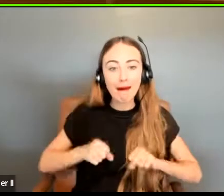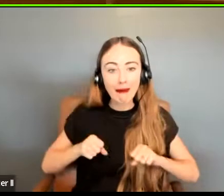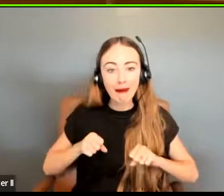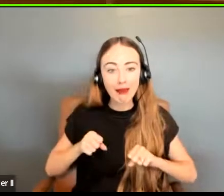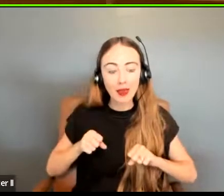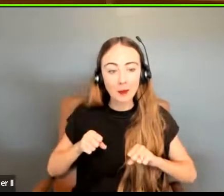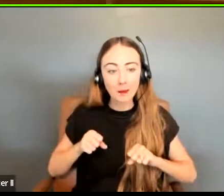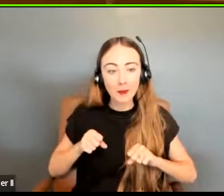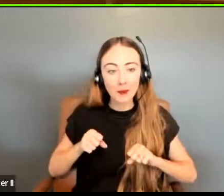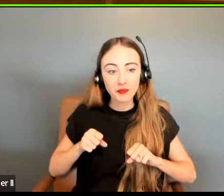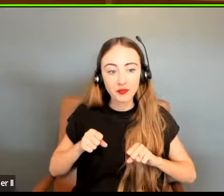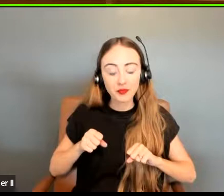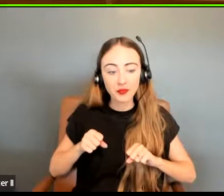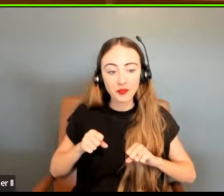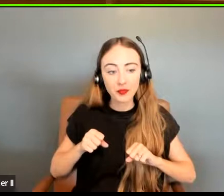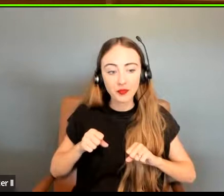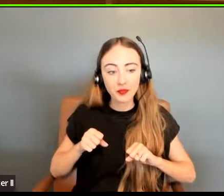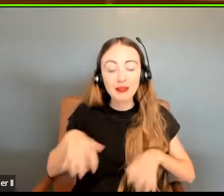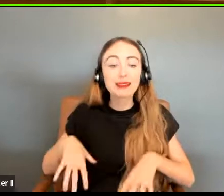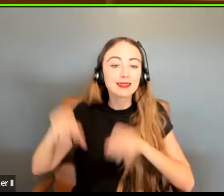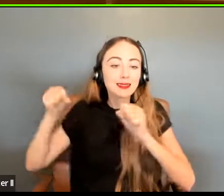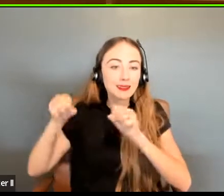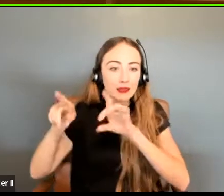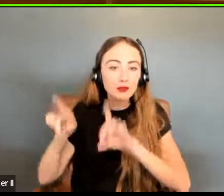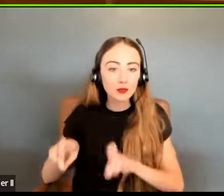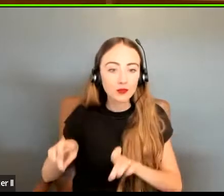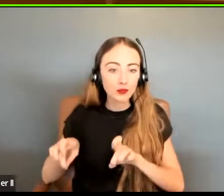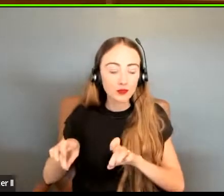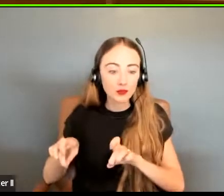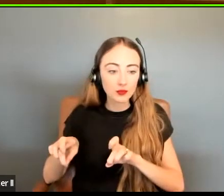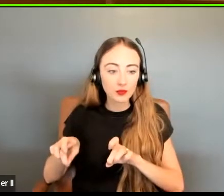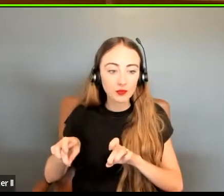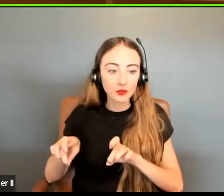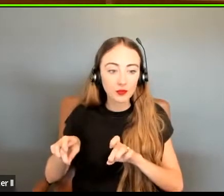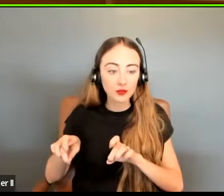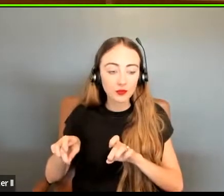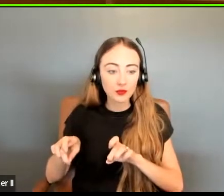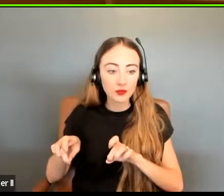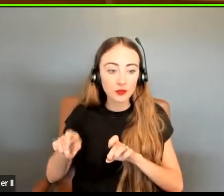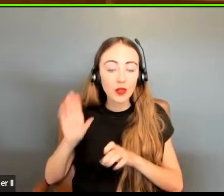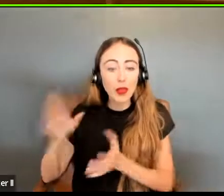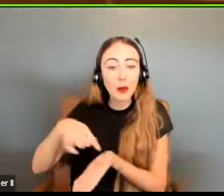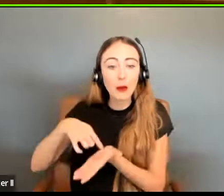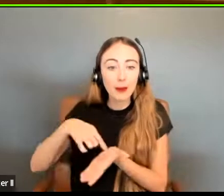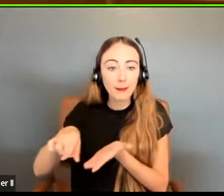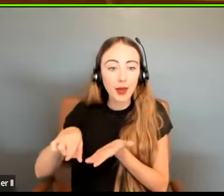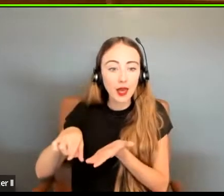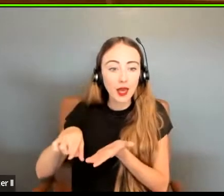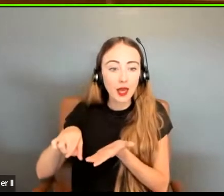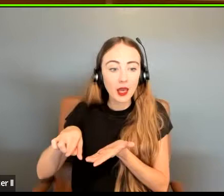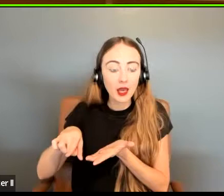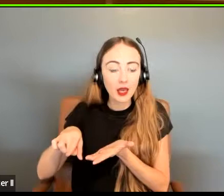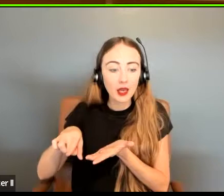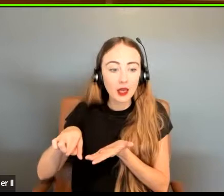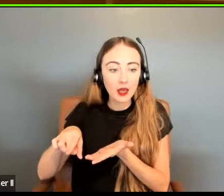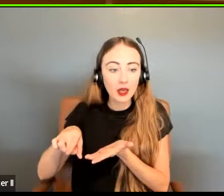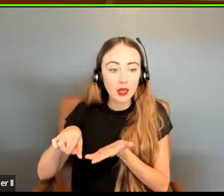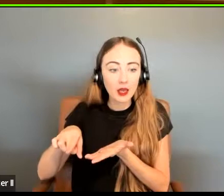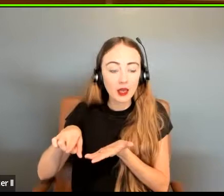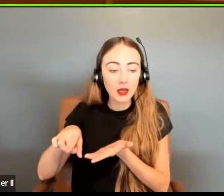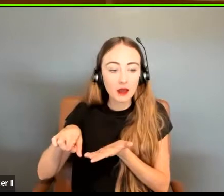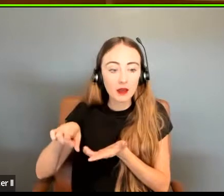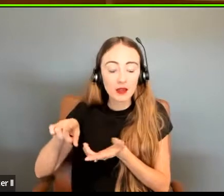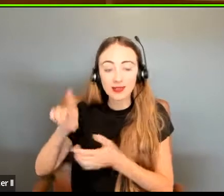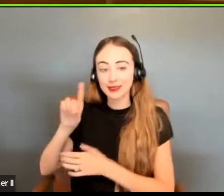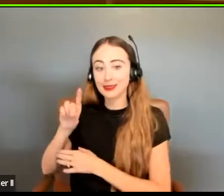to take the exams and would pay to the district